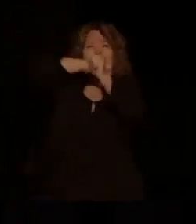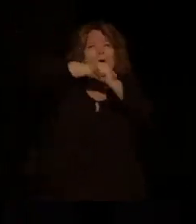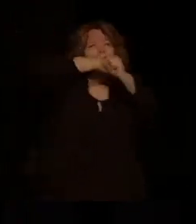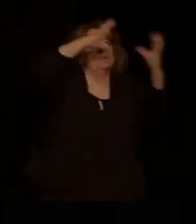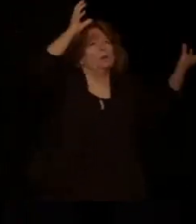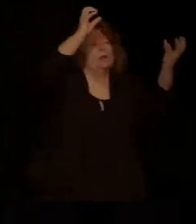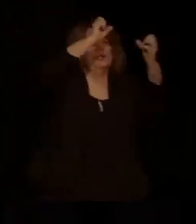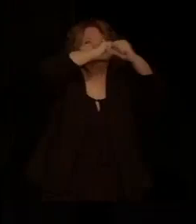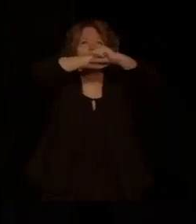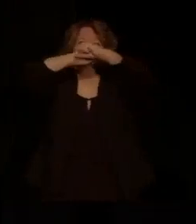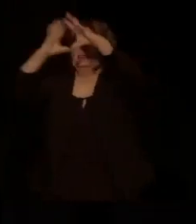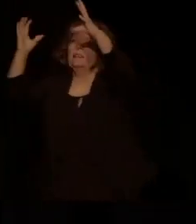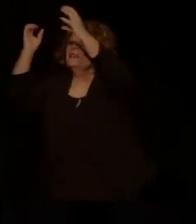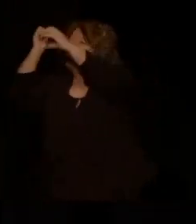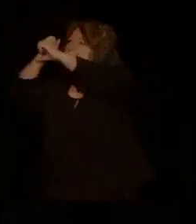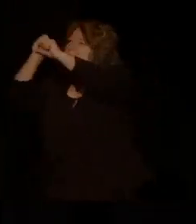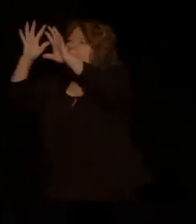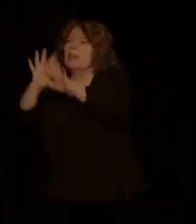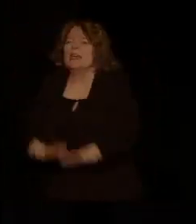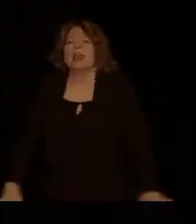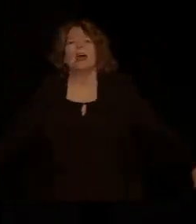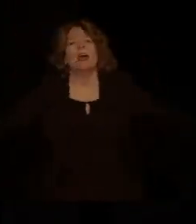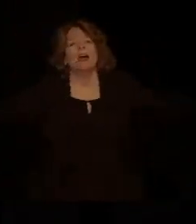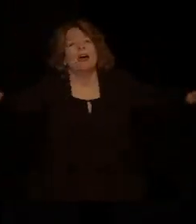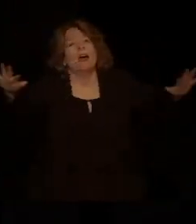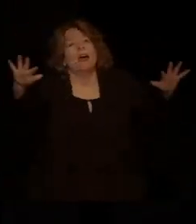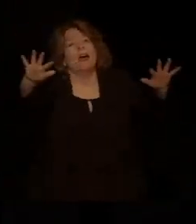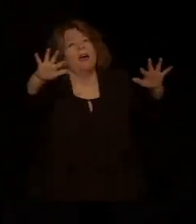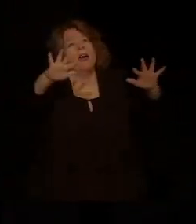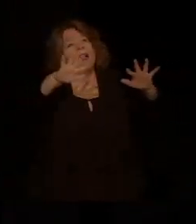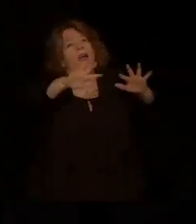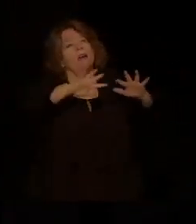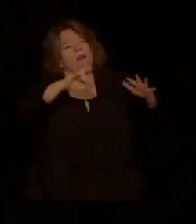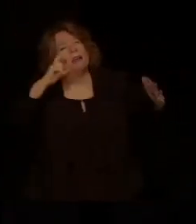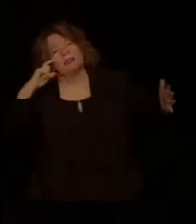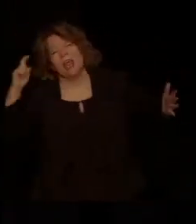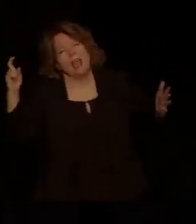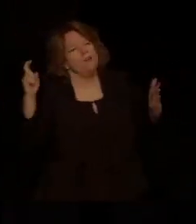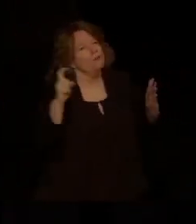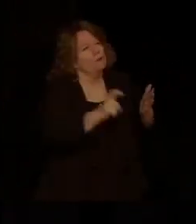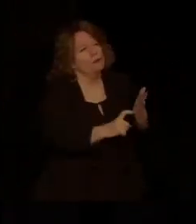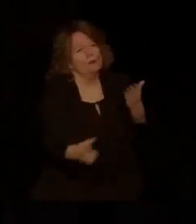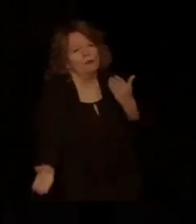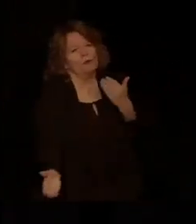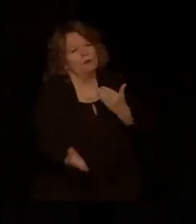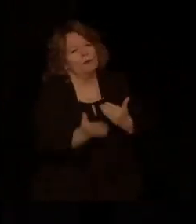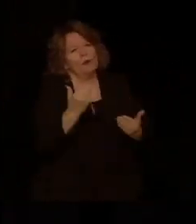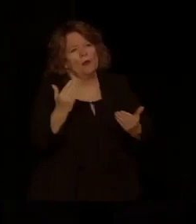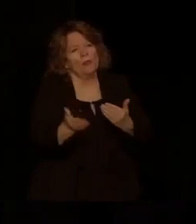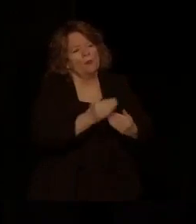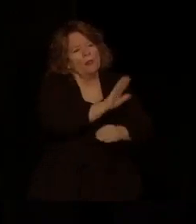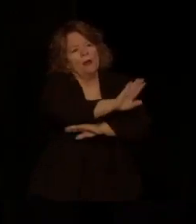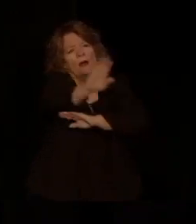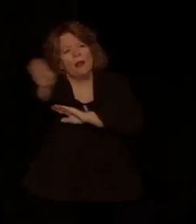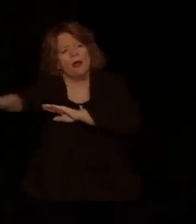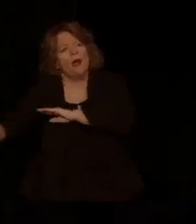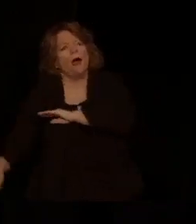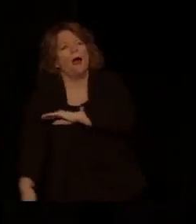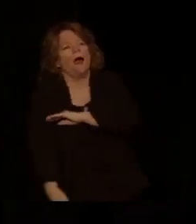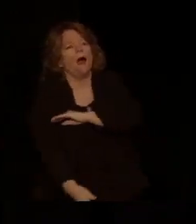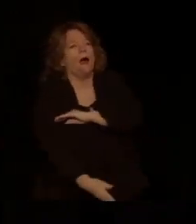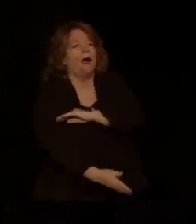bombs bursting in air, gave proof through the